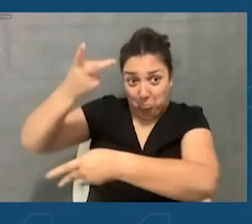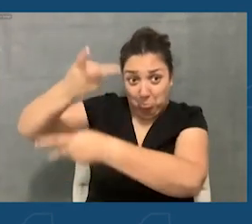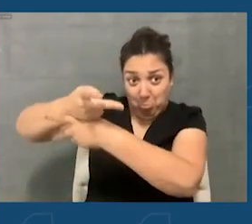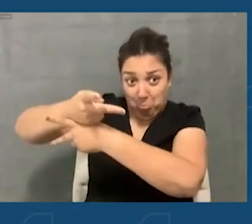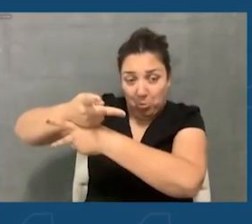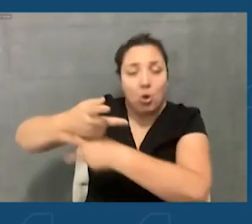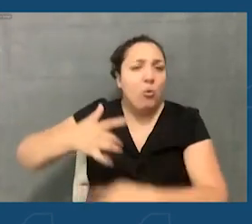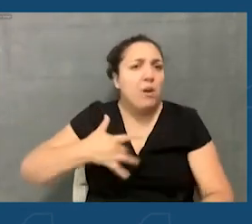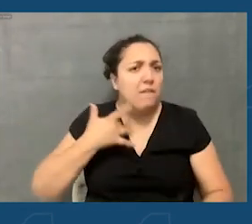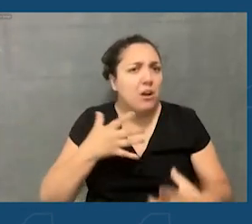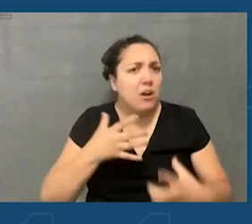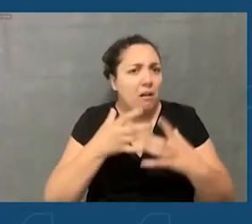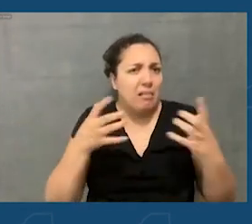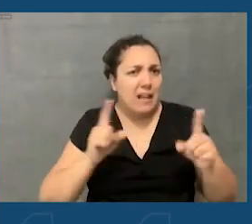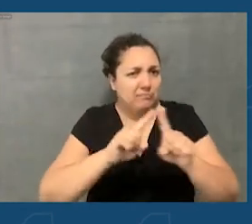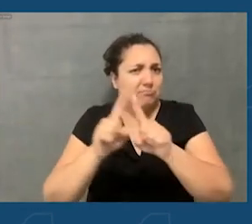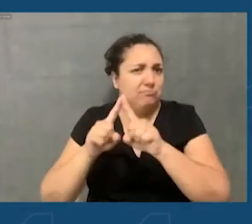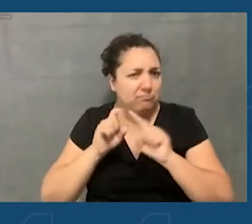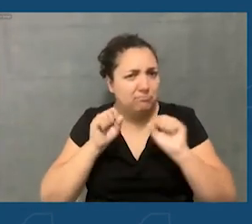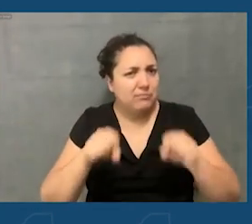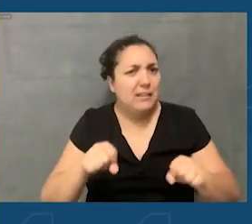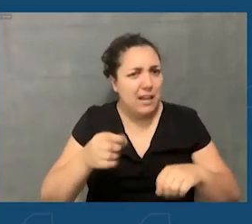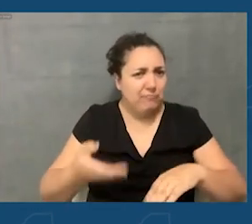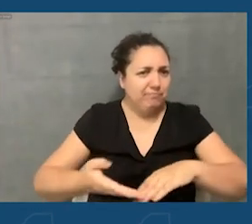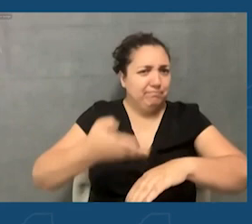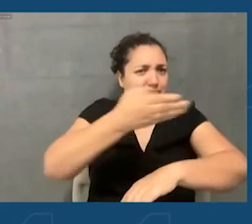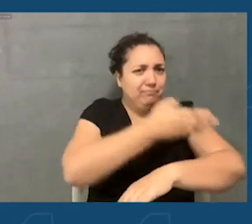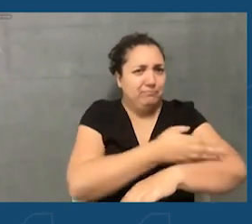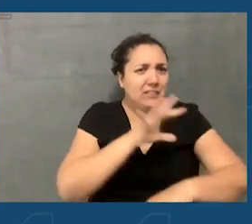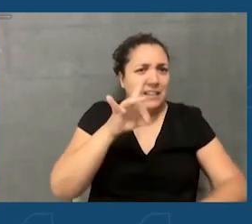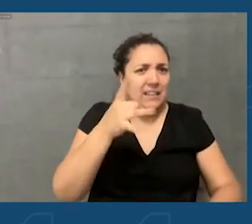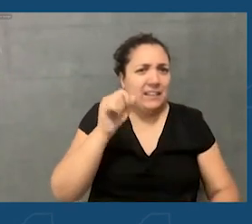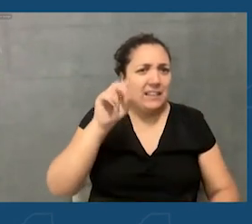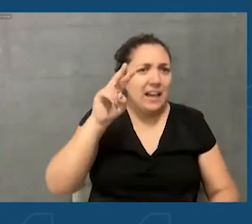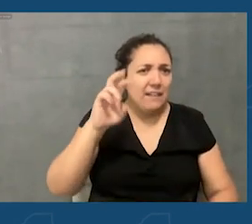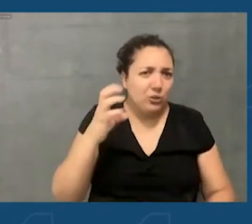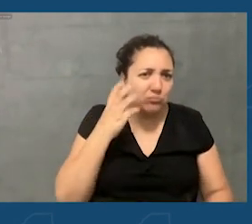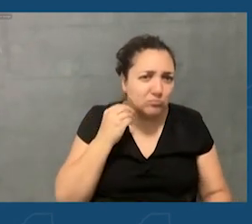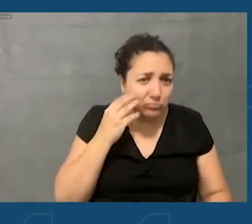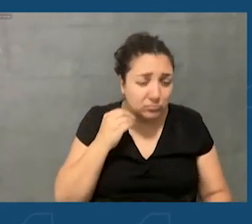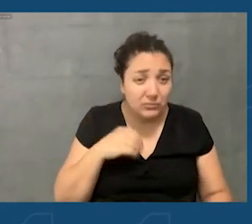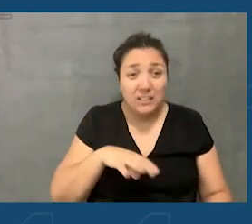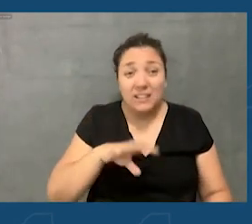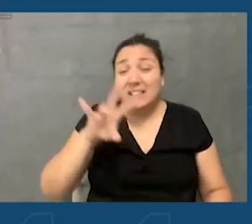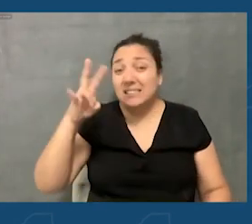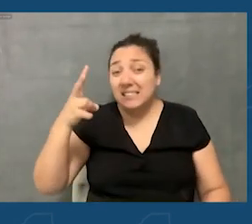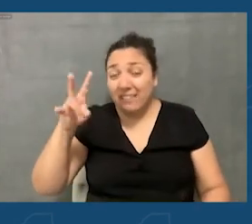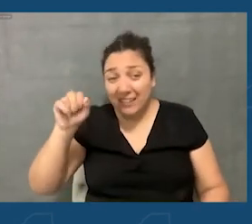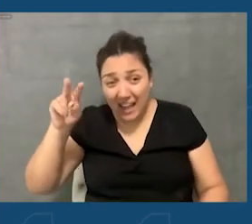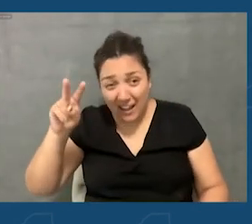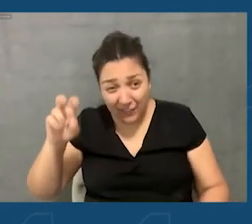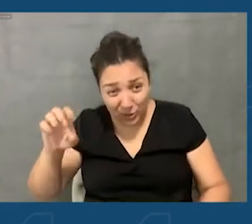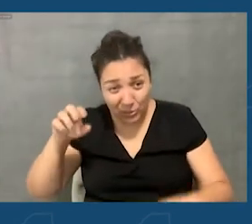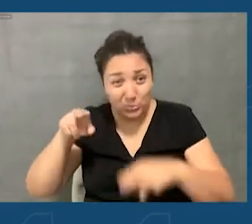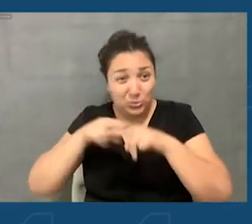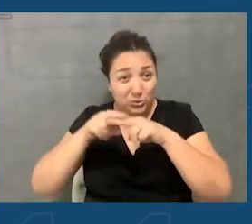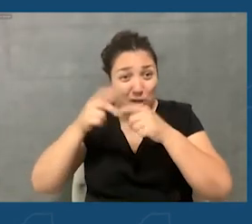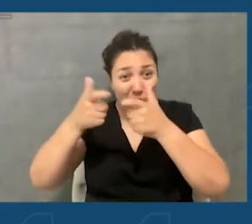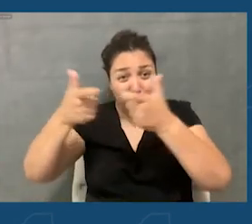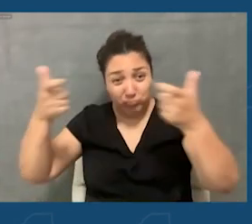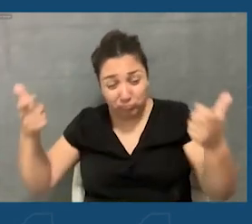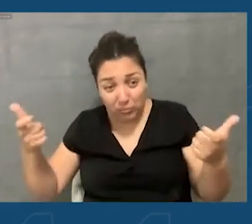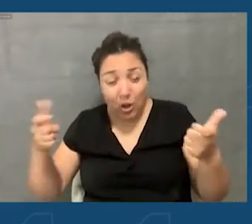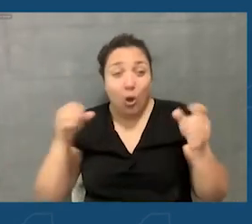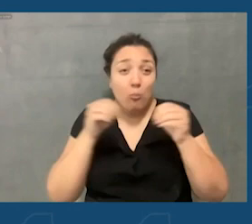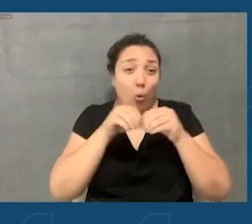Avenue experience. 8th Avenue, a huge train hall on 7th Avenue, more access, more safety, more